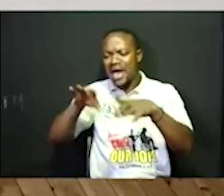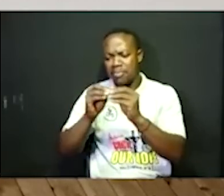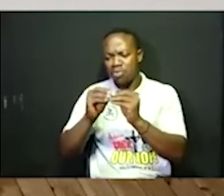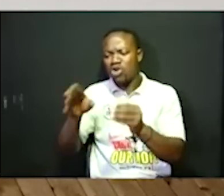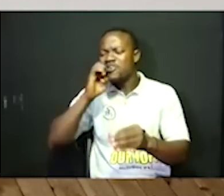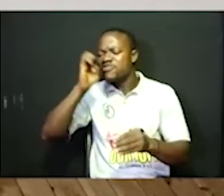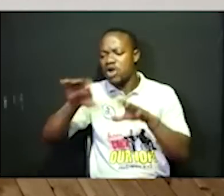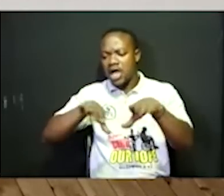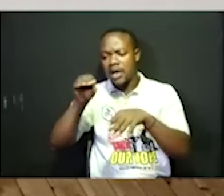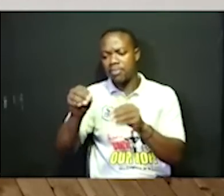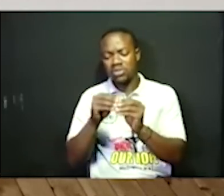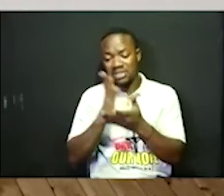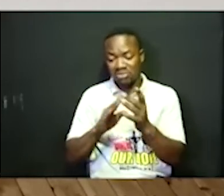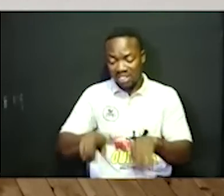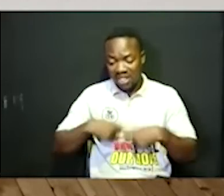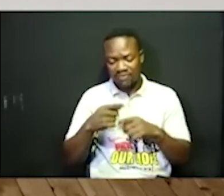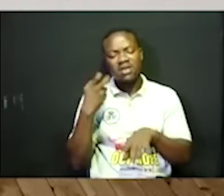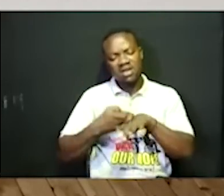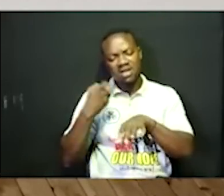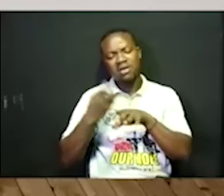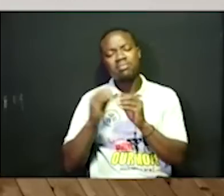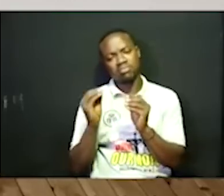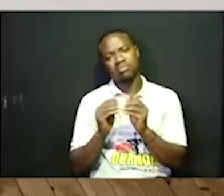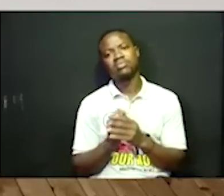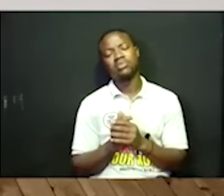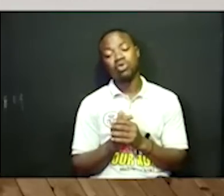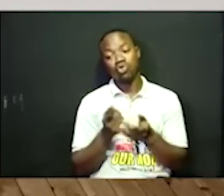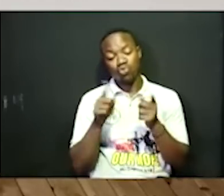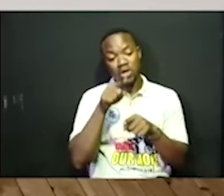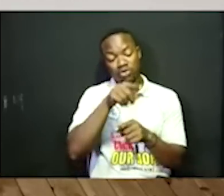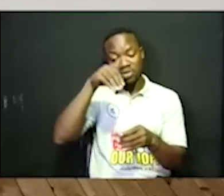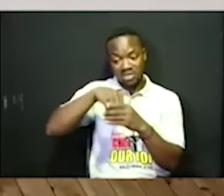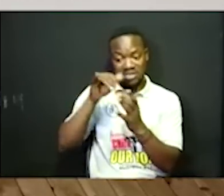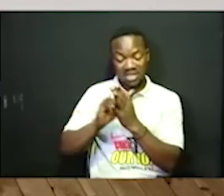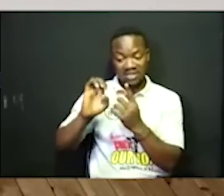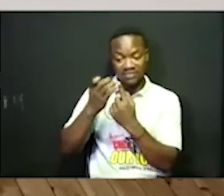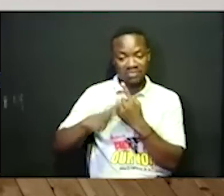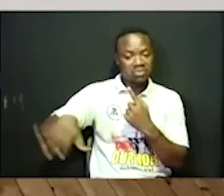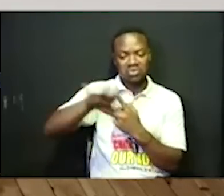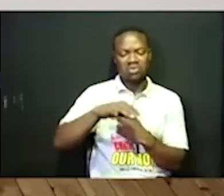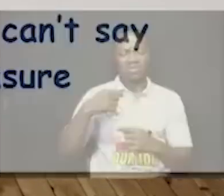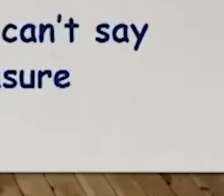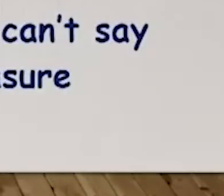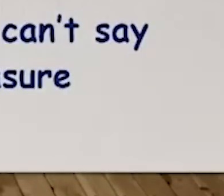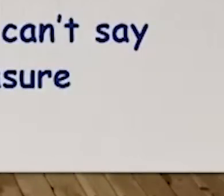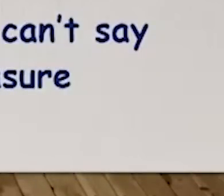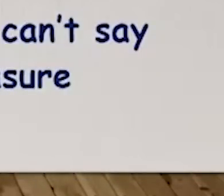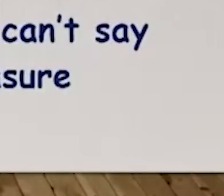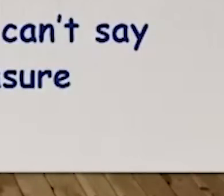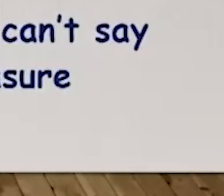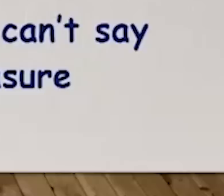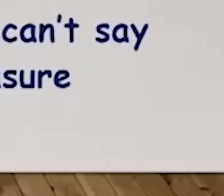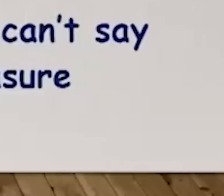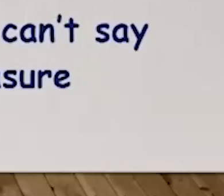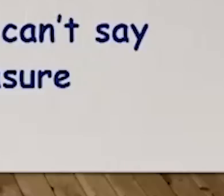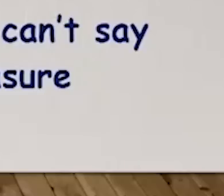nina womwa emutina edi. When you live in such an environment, you cannot say no one